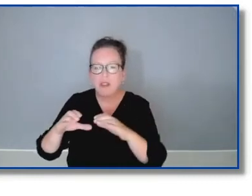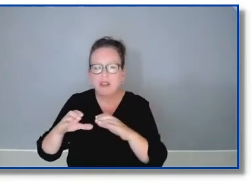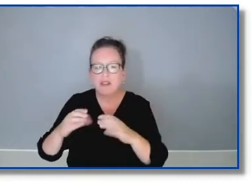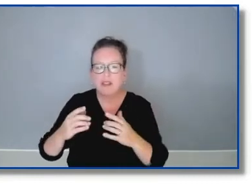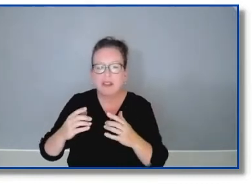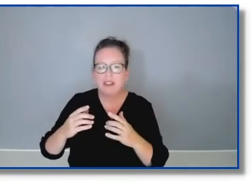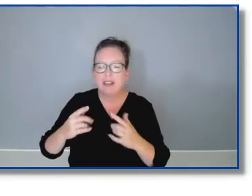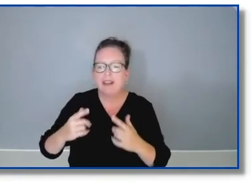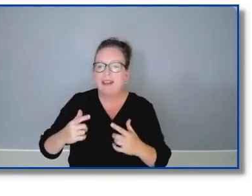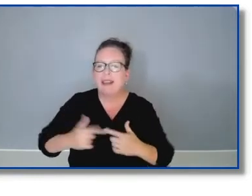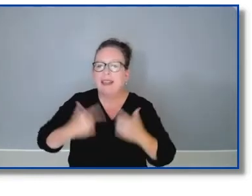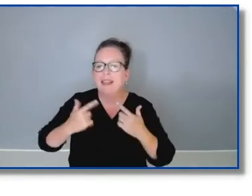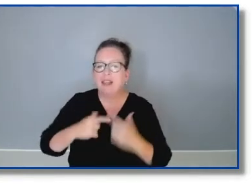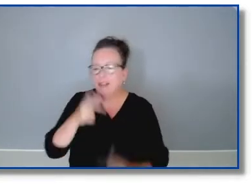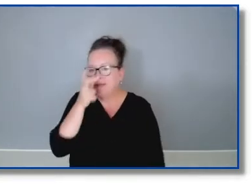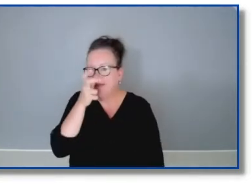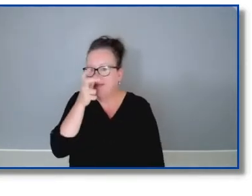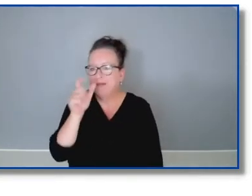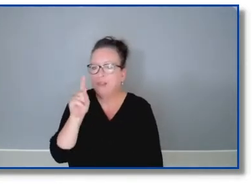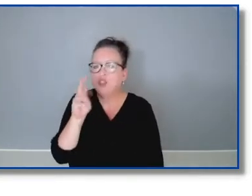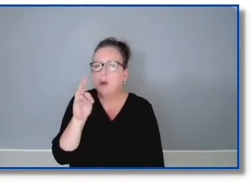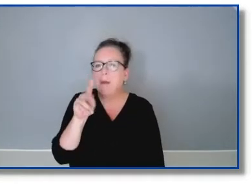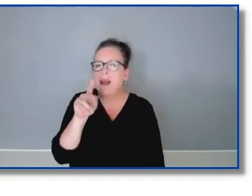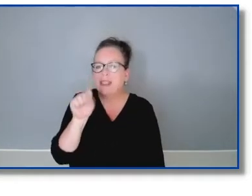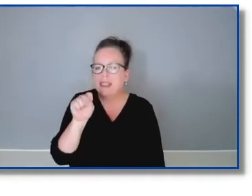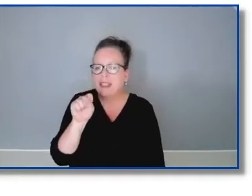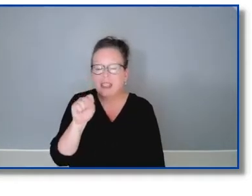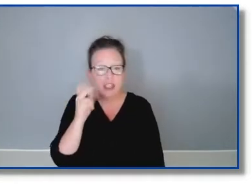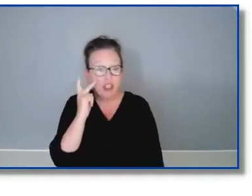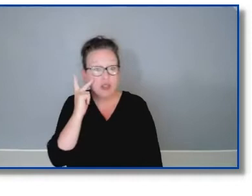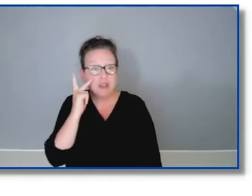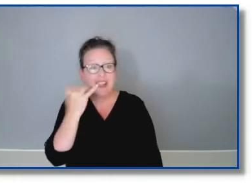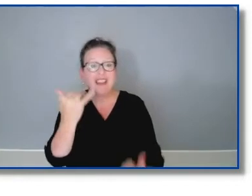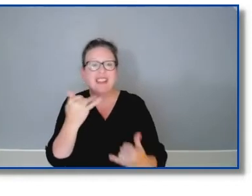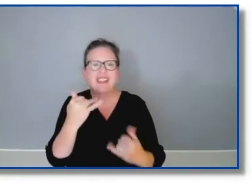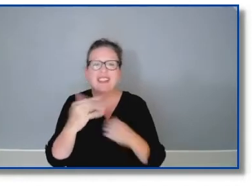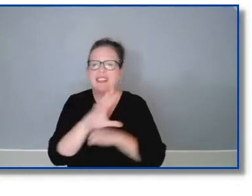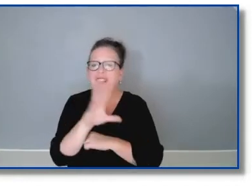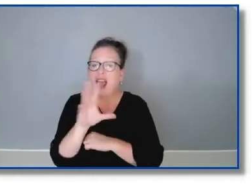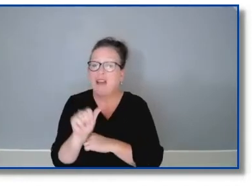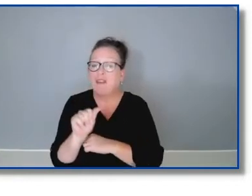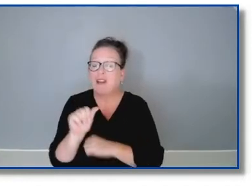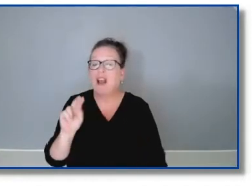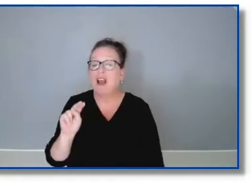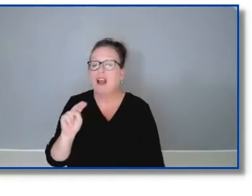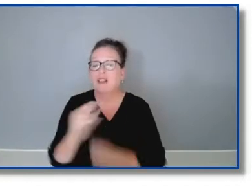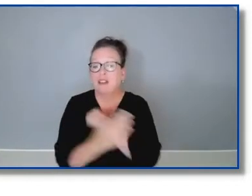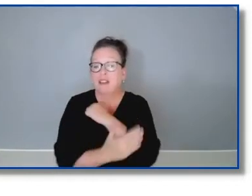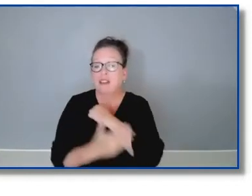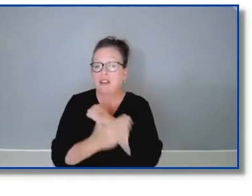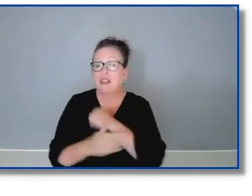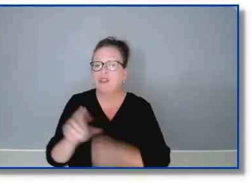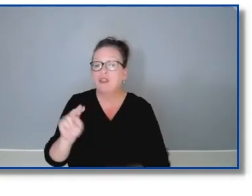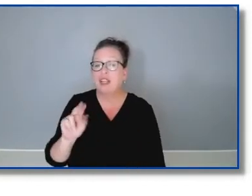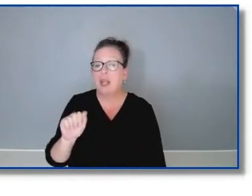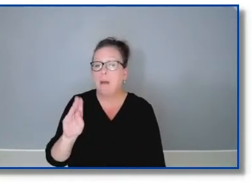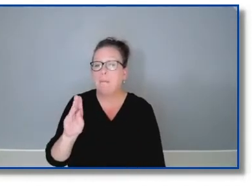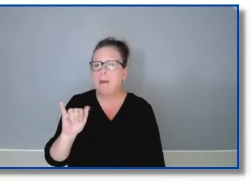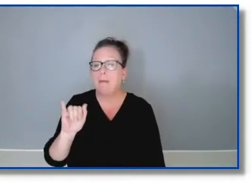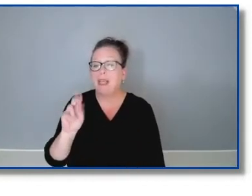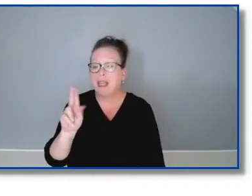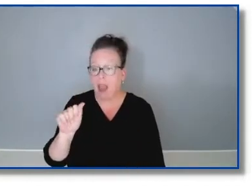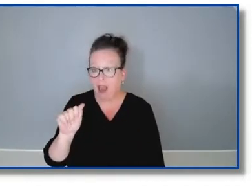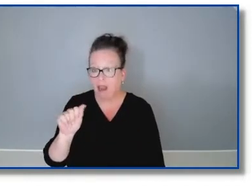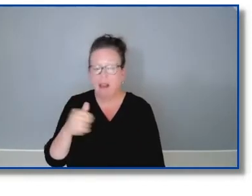So first ones you can see are in the desert in Namibia. That's when we did the first tests. I